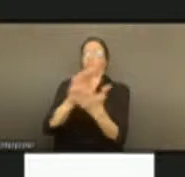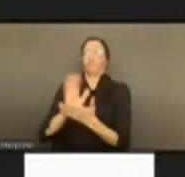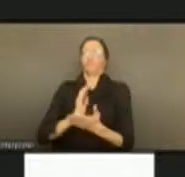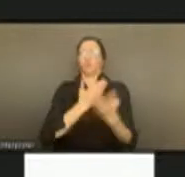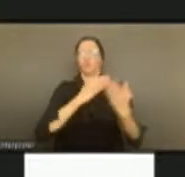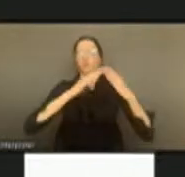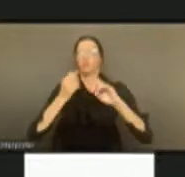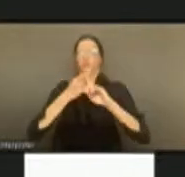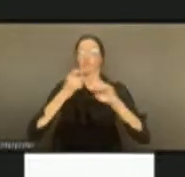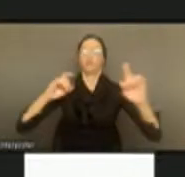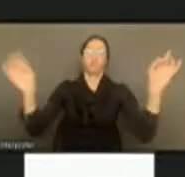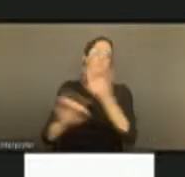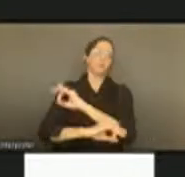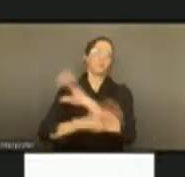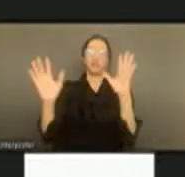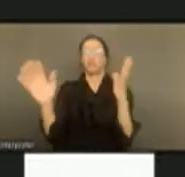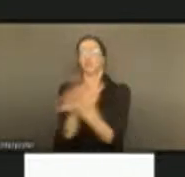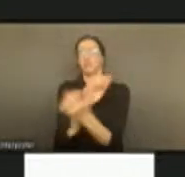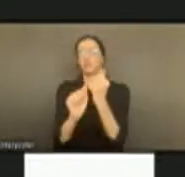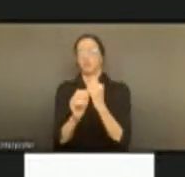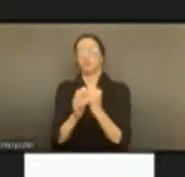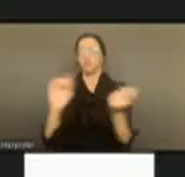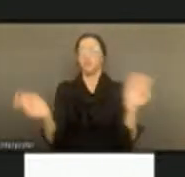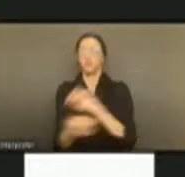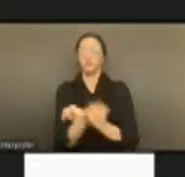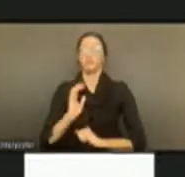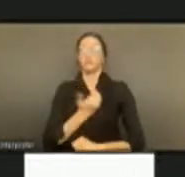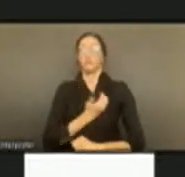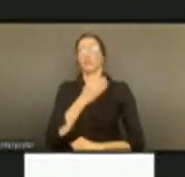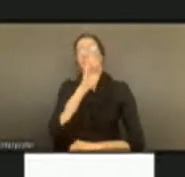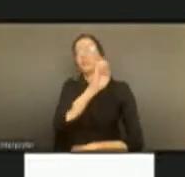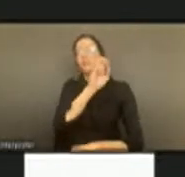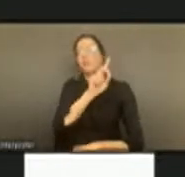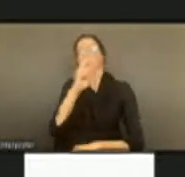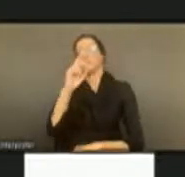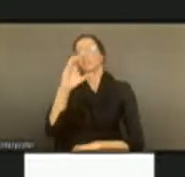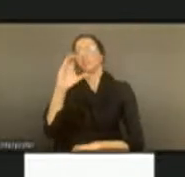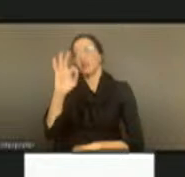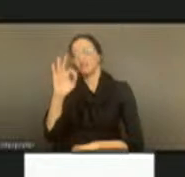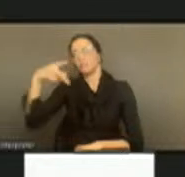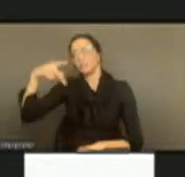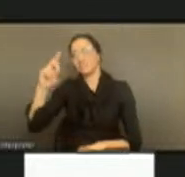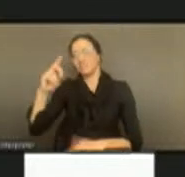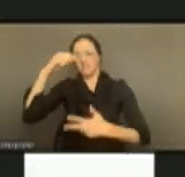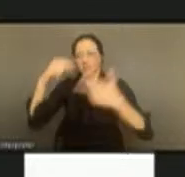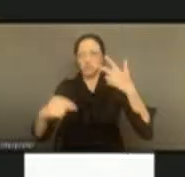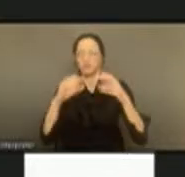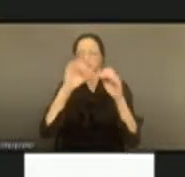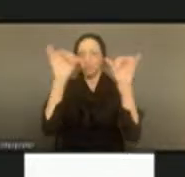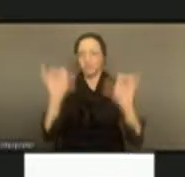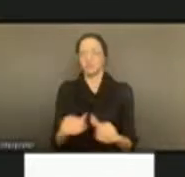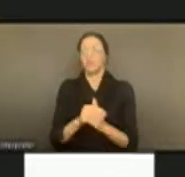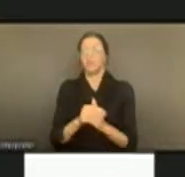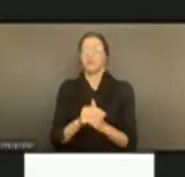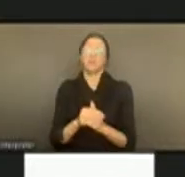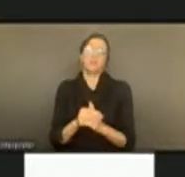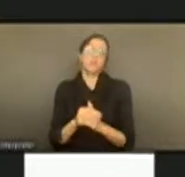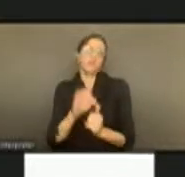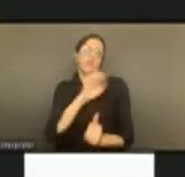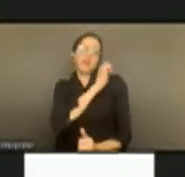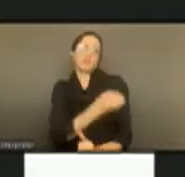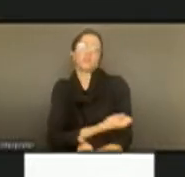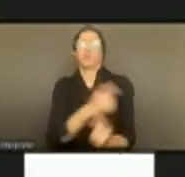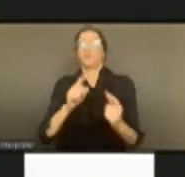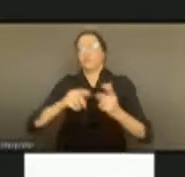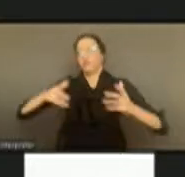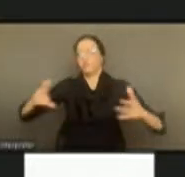reputation. Change our ED, DCF, and PD systems. Vibrating the energy with colorful bus stops, adding more garbage cans and